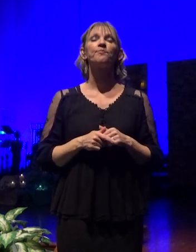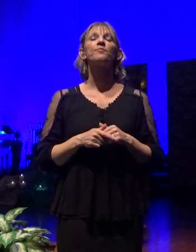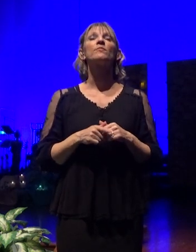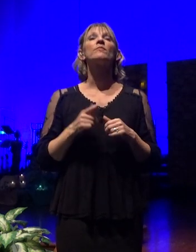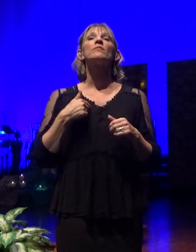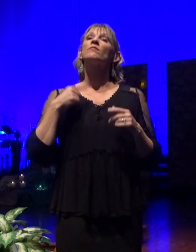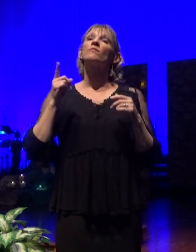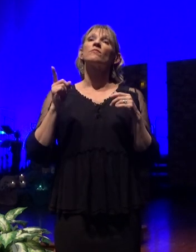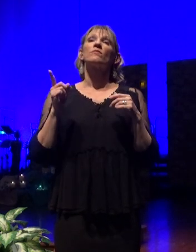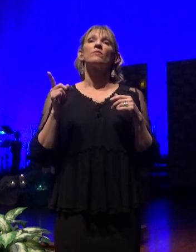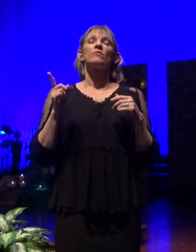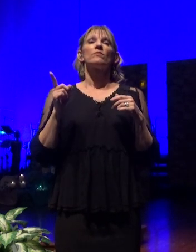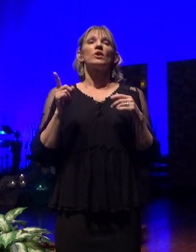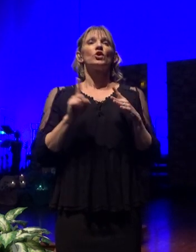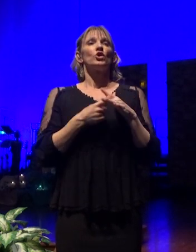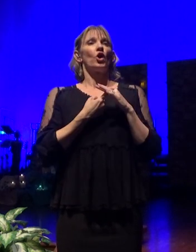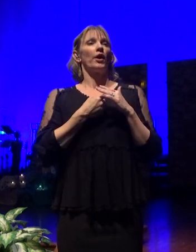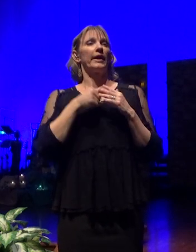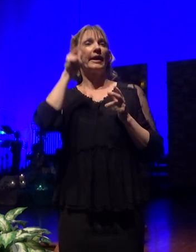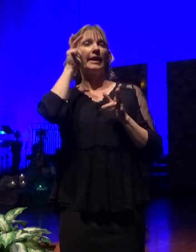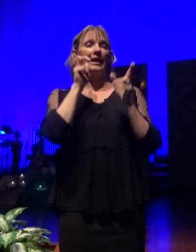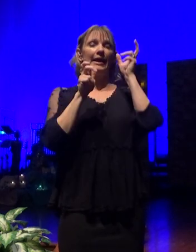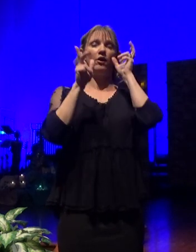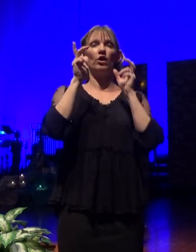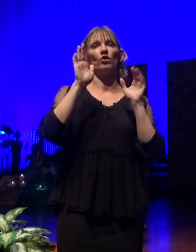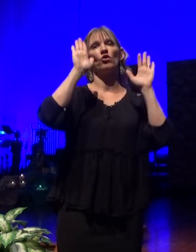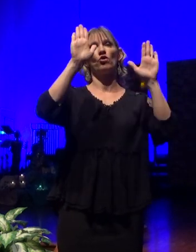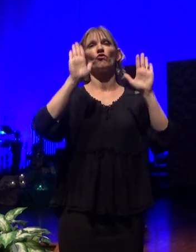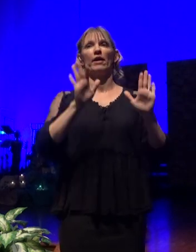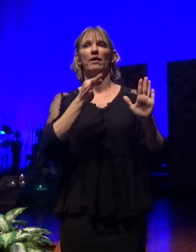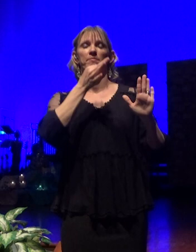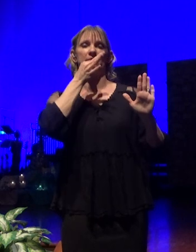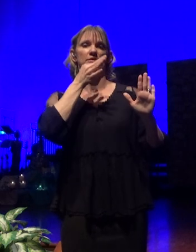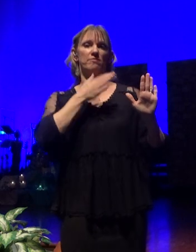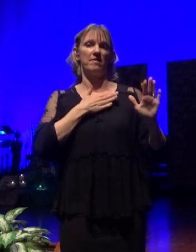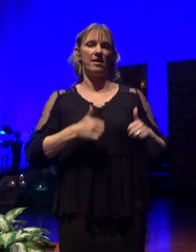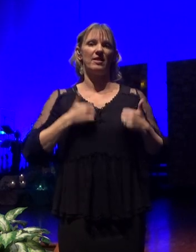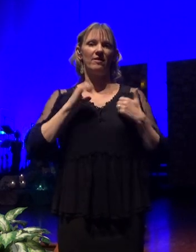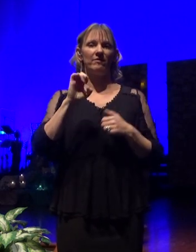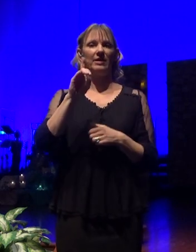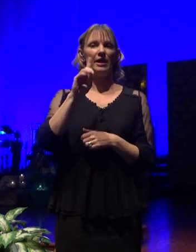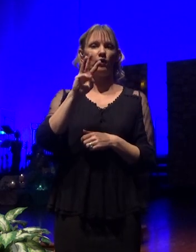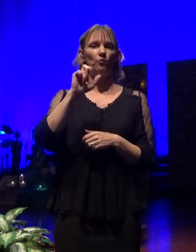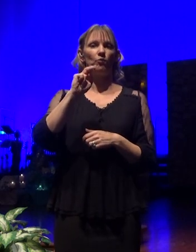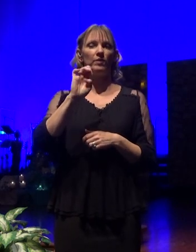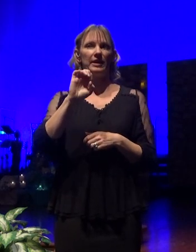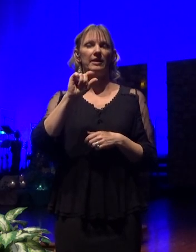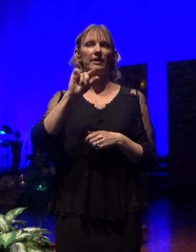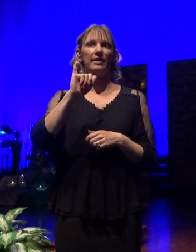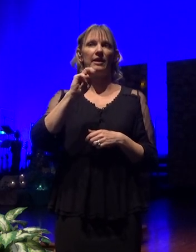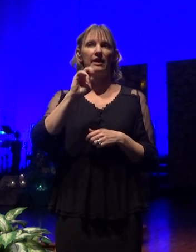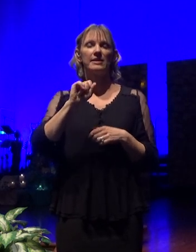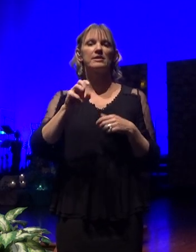started hearing the great masters in my lifetime, Edwin Gaines and Mary Morrissey, talk about specifically